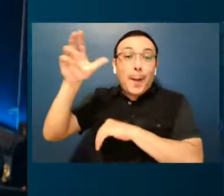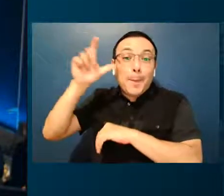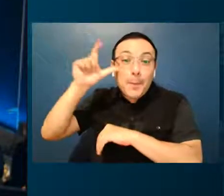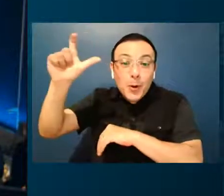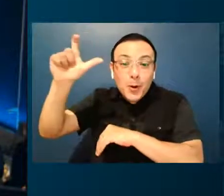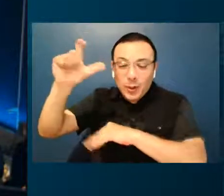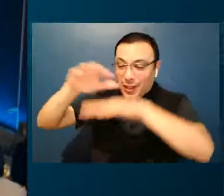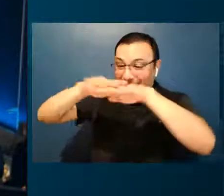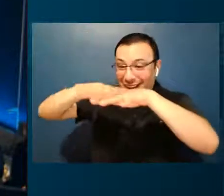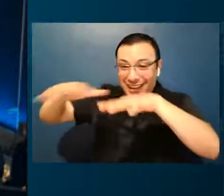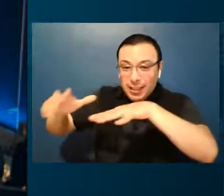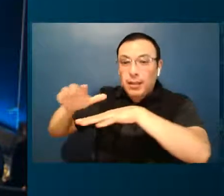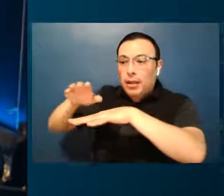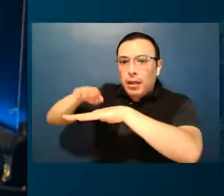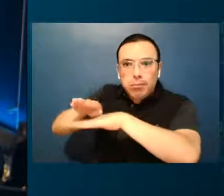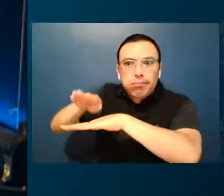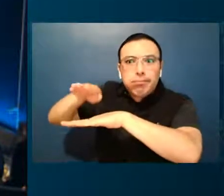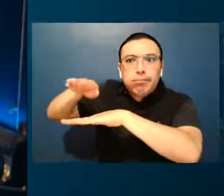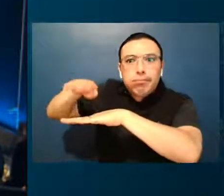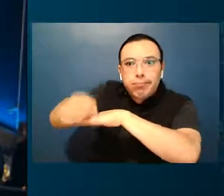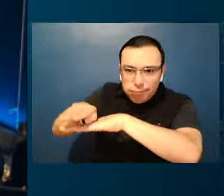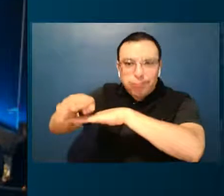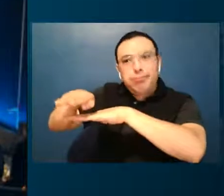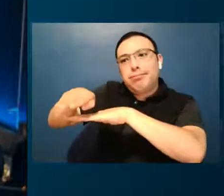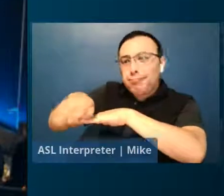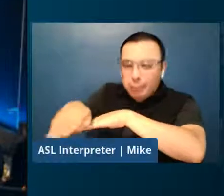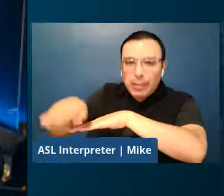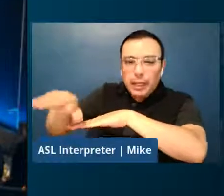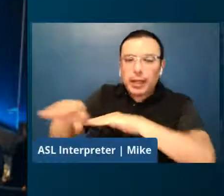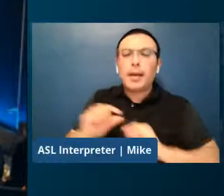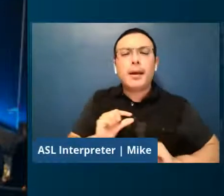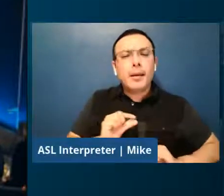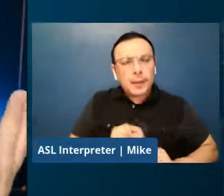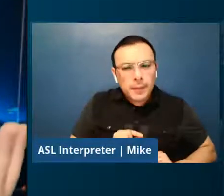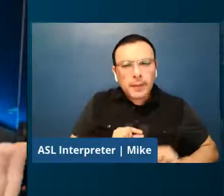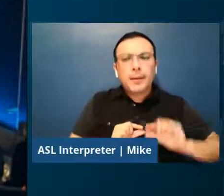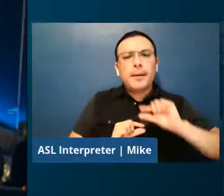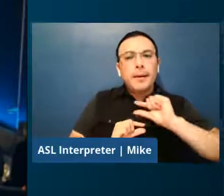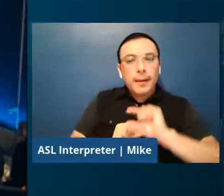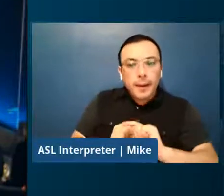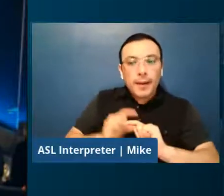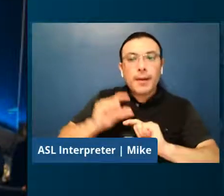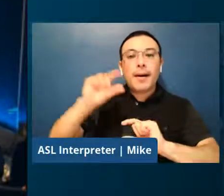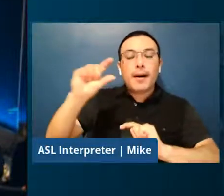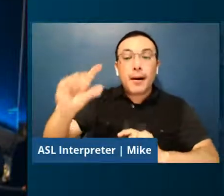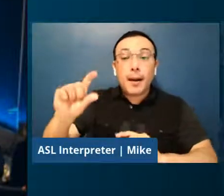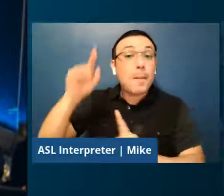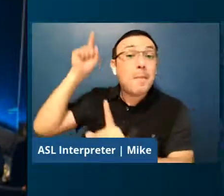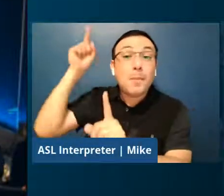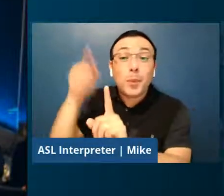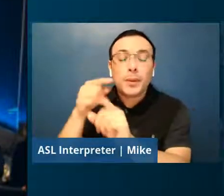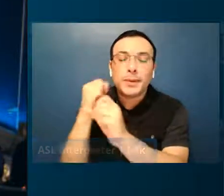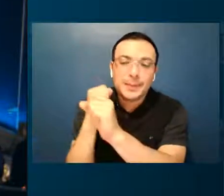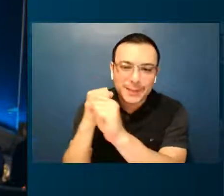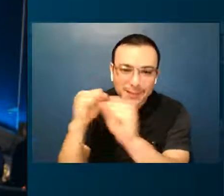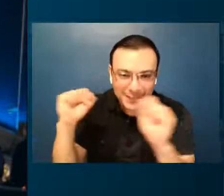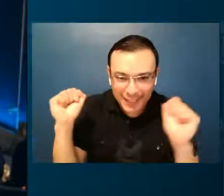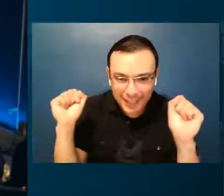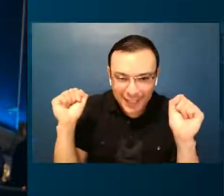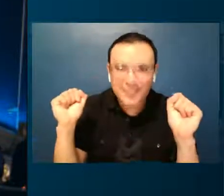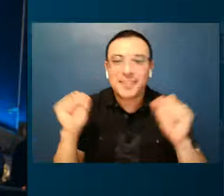didn't take too big of a step too soon, just to make sure the astronauts and everyone was safe. All right, any other